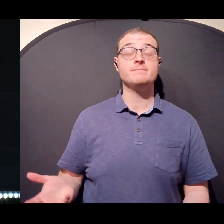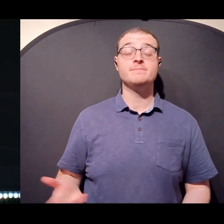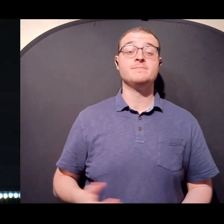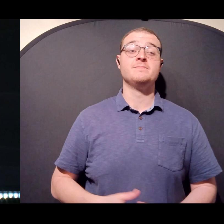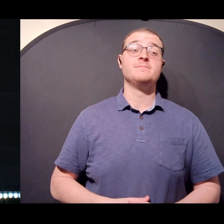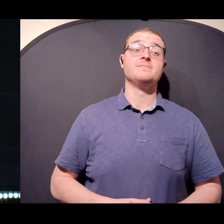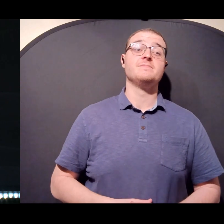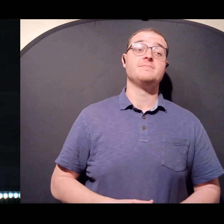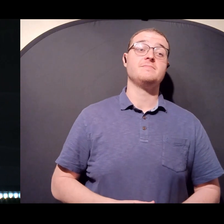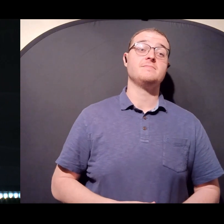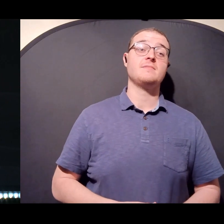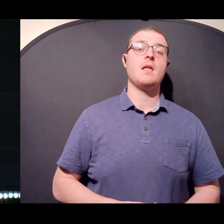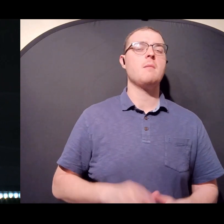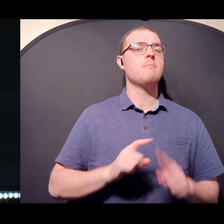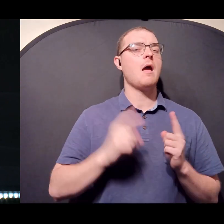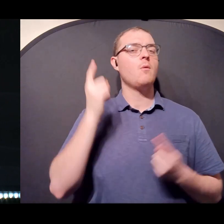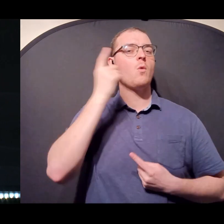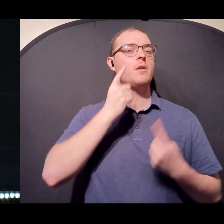And everything's cool.